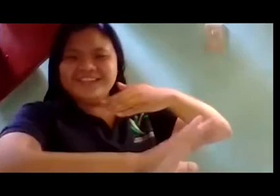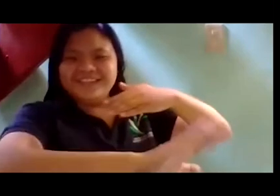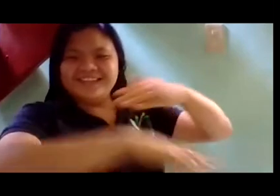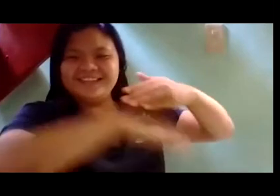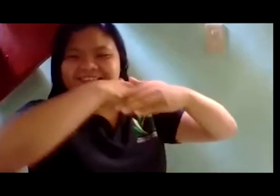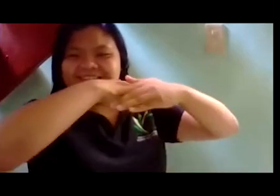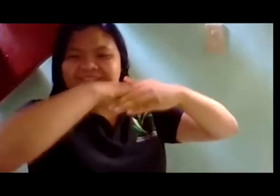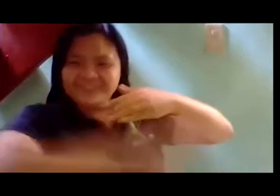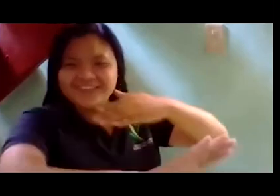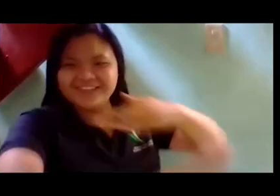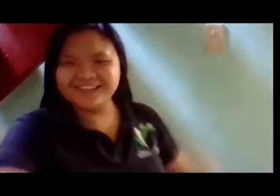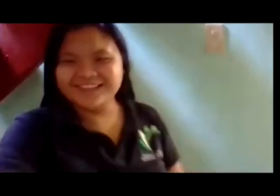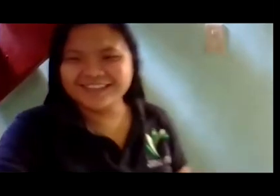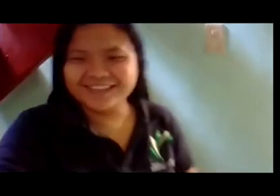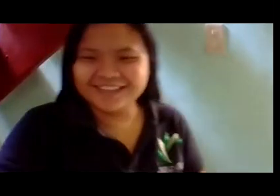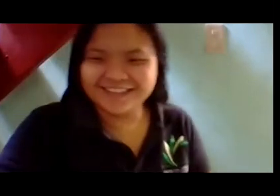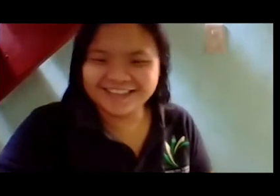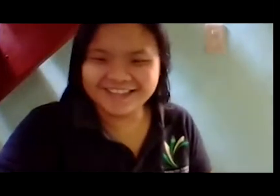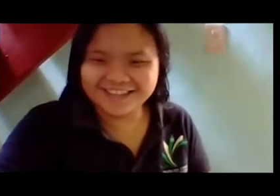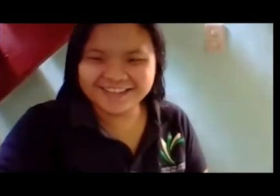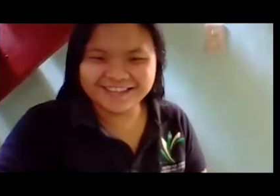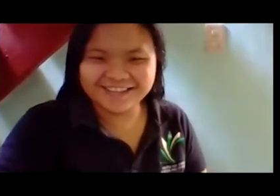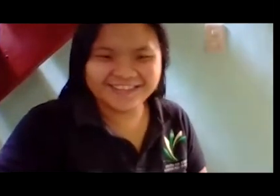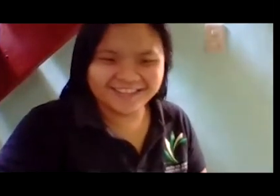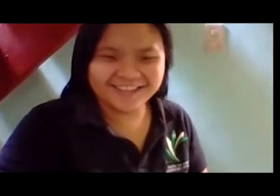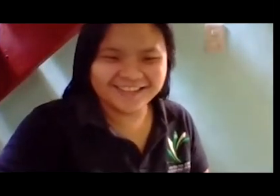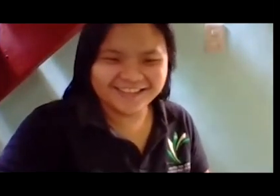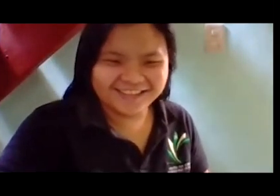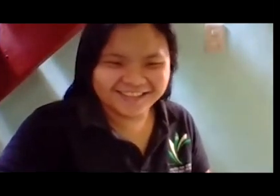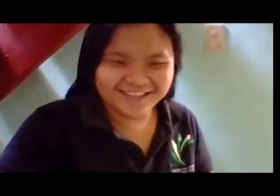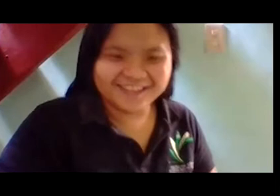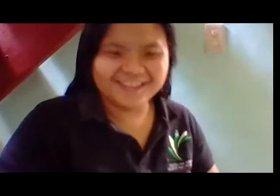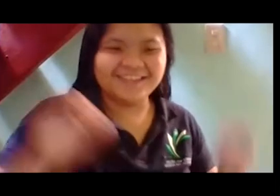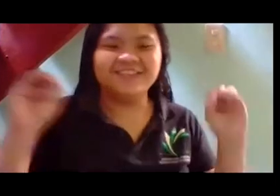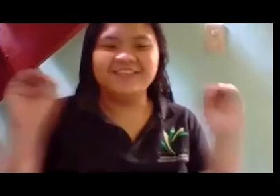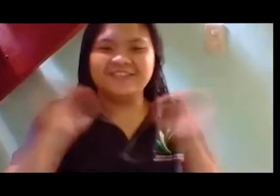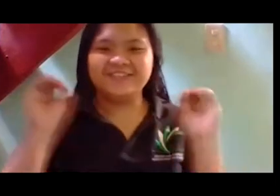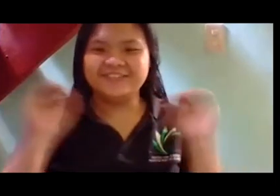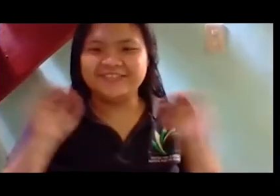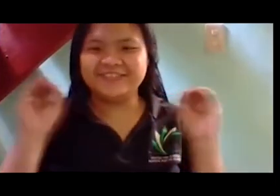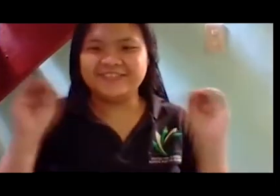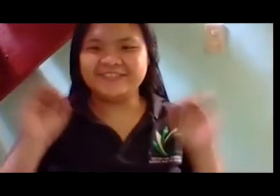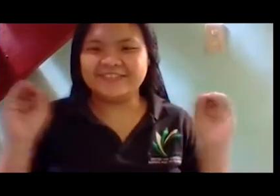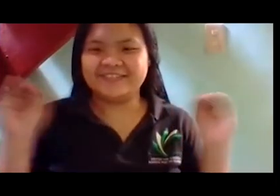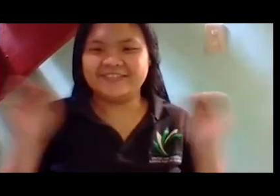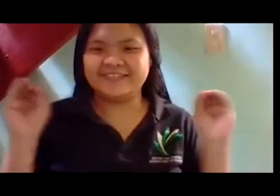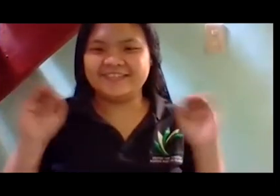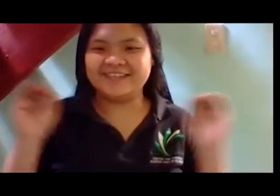Okay. So we have born or Pregnant. to give birth, Right. pregnant,